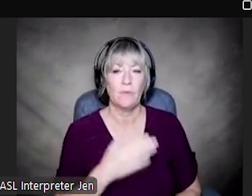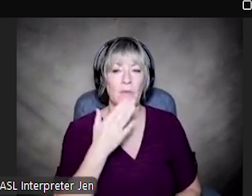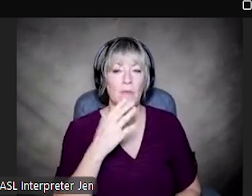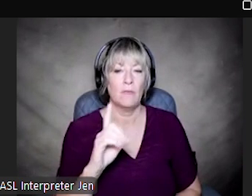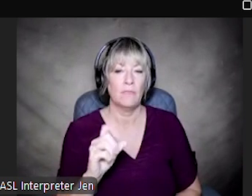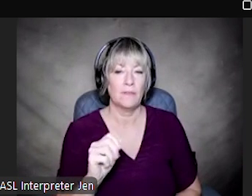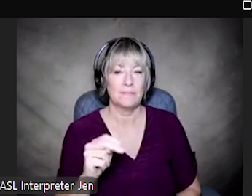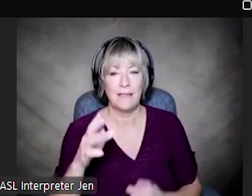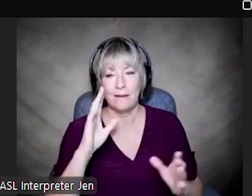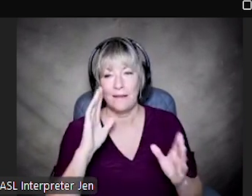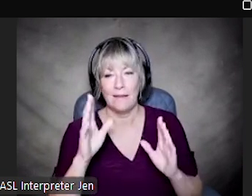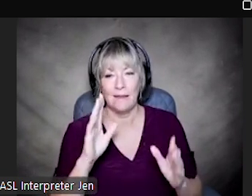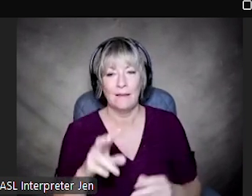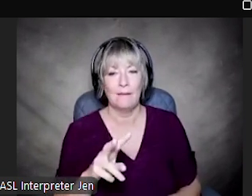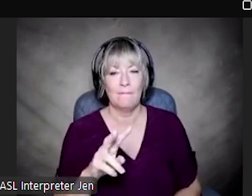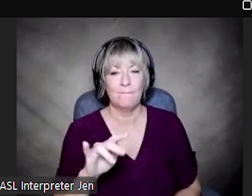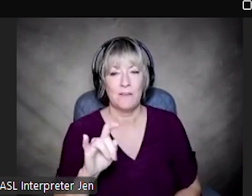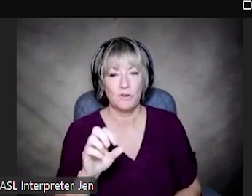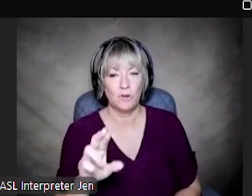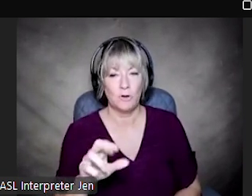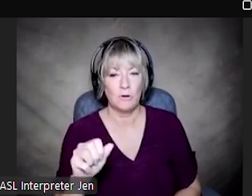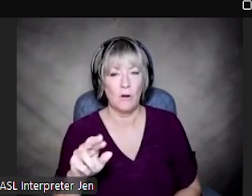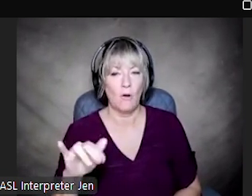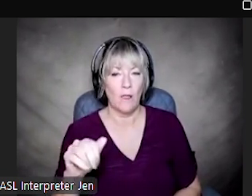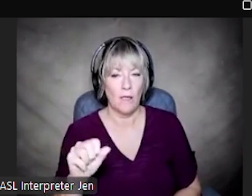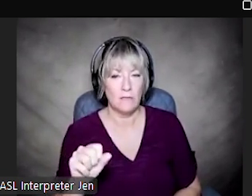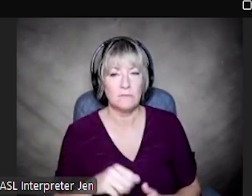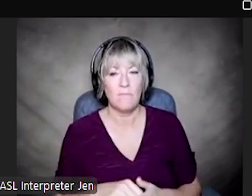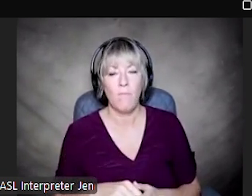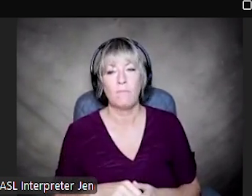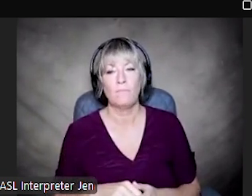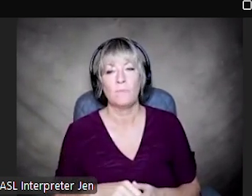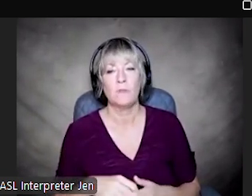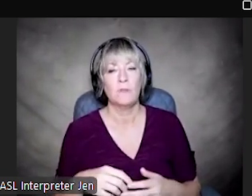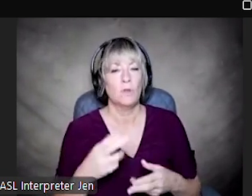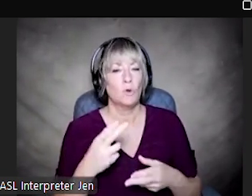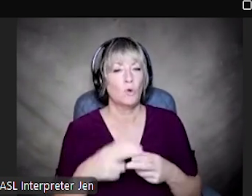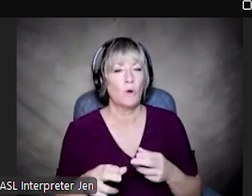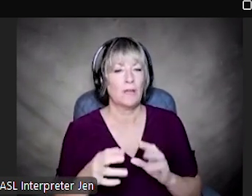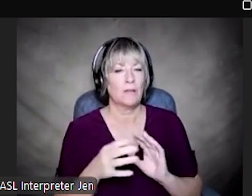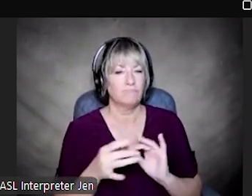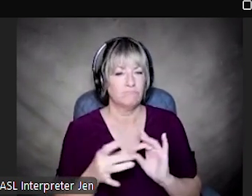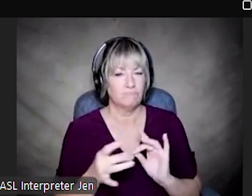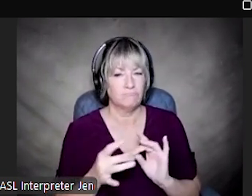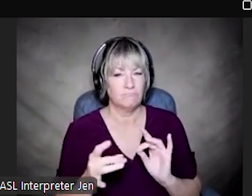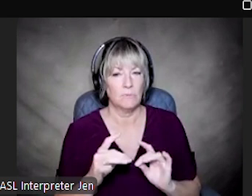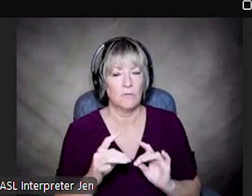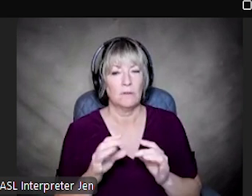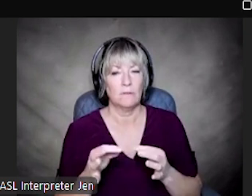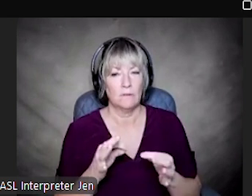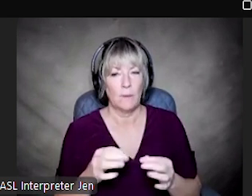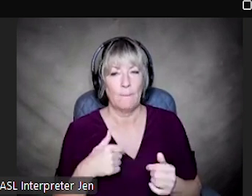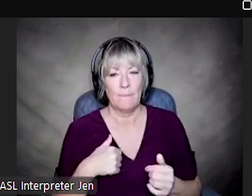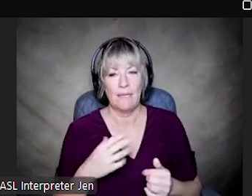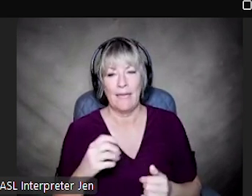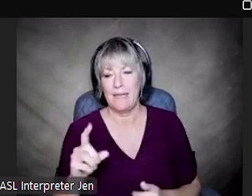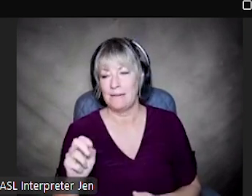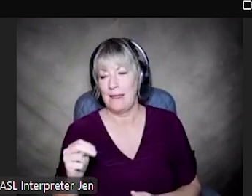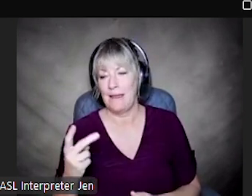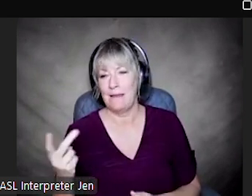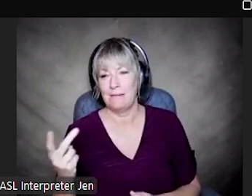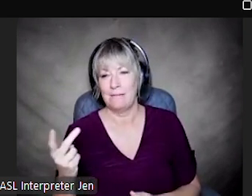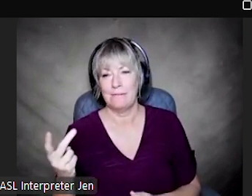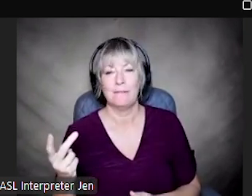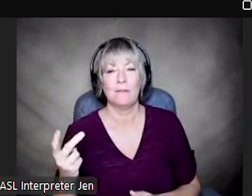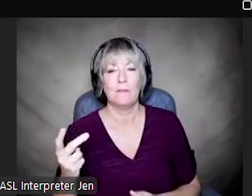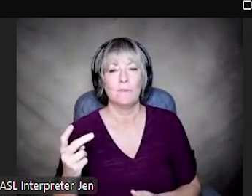Dan. Hi, everybody. I'm Victor Arias. So just a quick backstory on me and Dan. Dan and